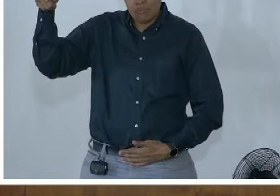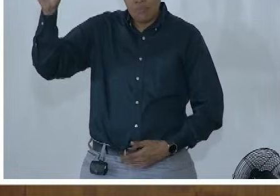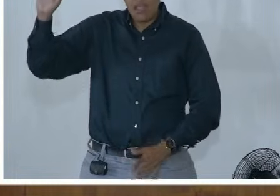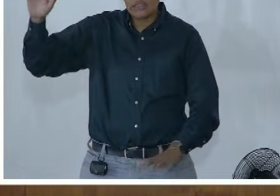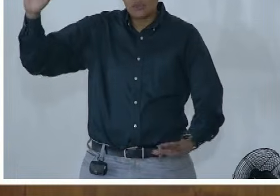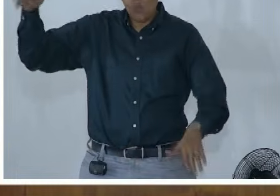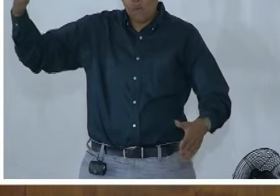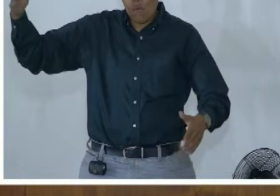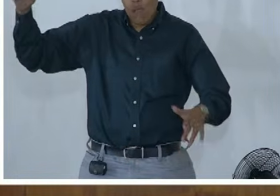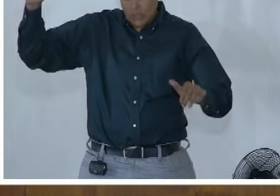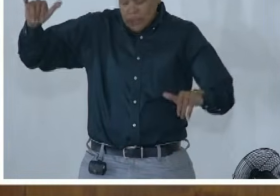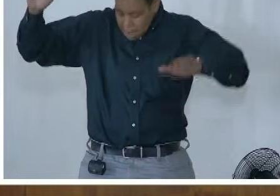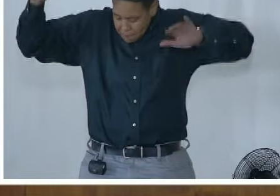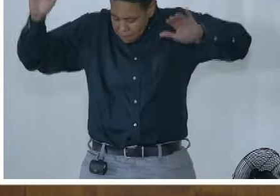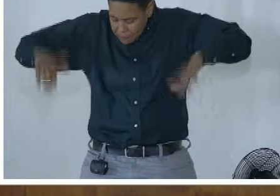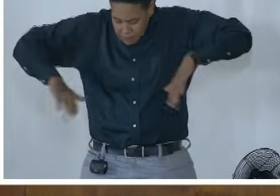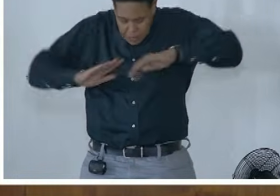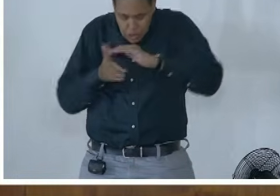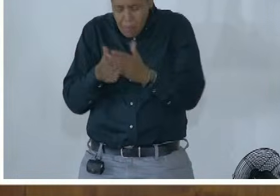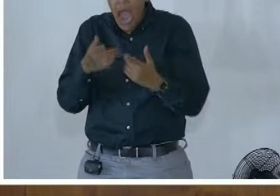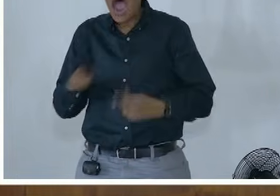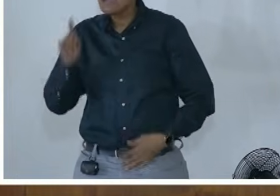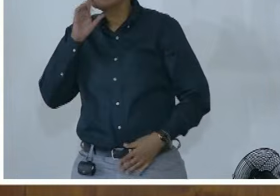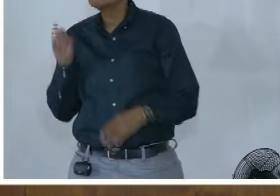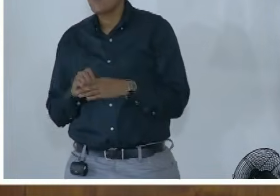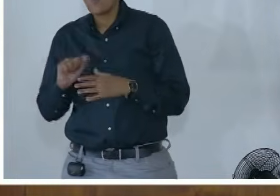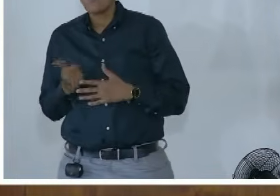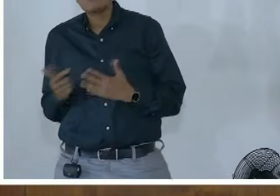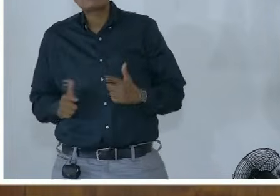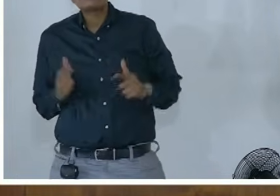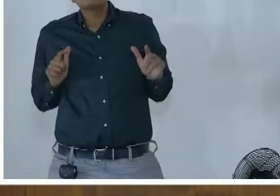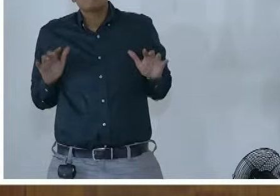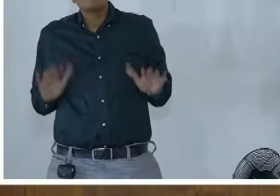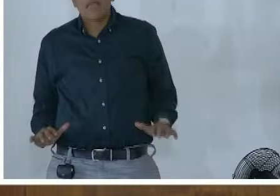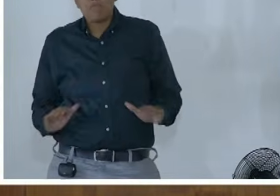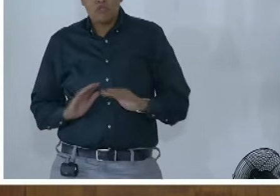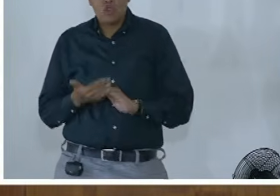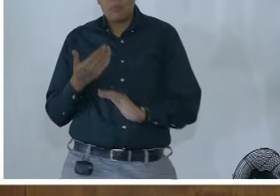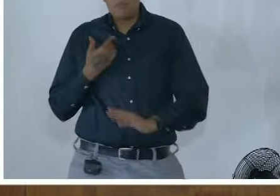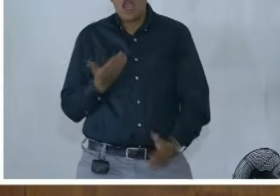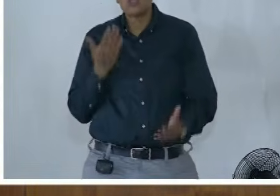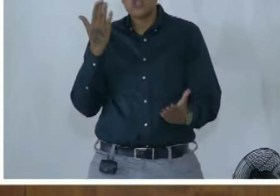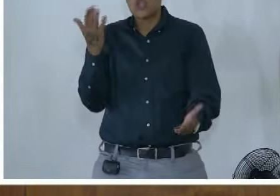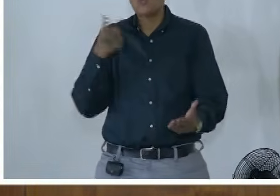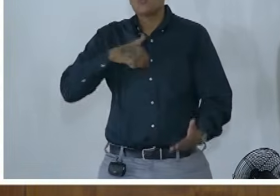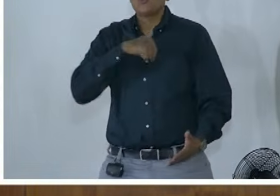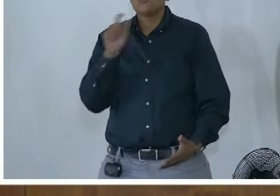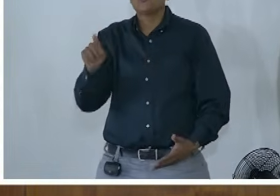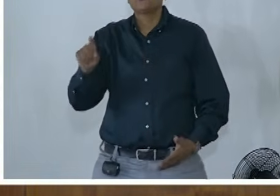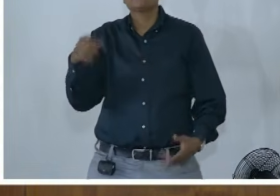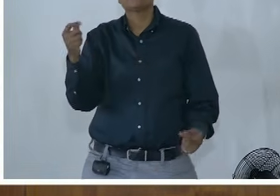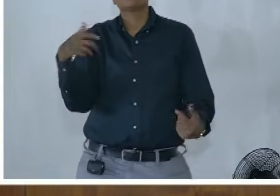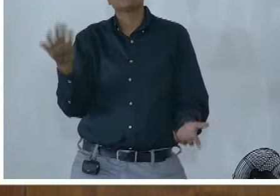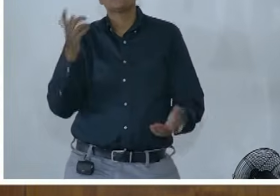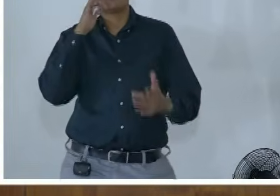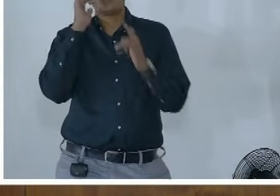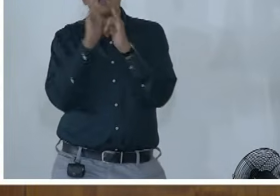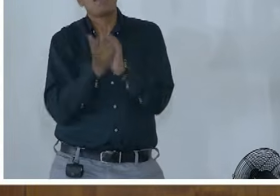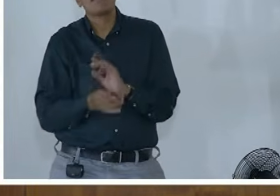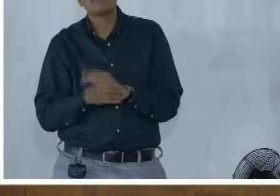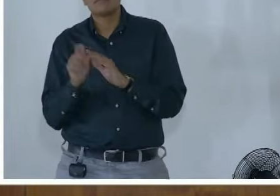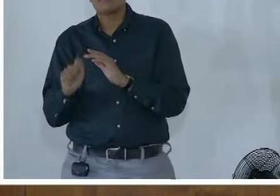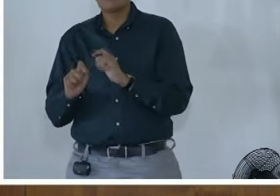habitually resident in Jamaica, amongst other things. My suggestion is that we should amend